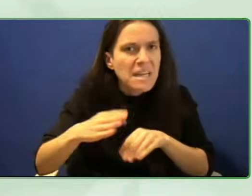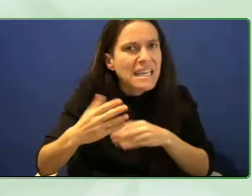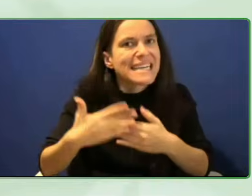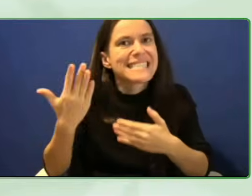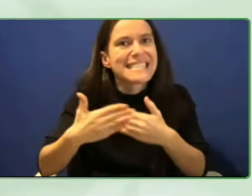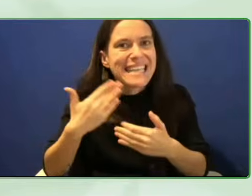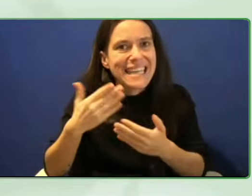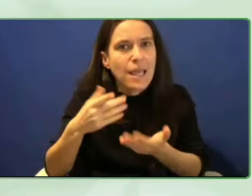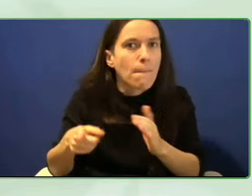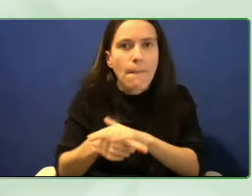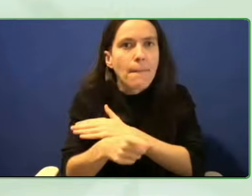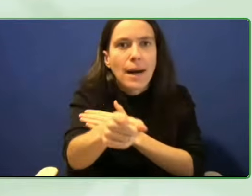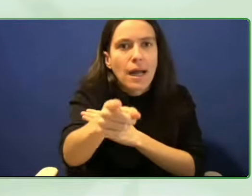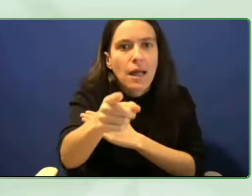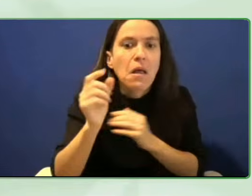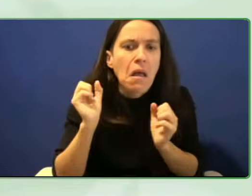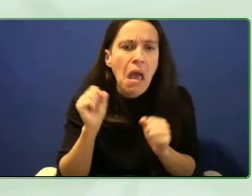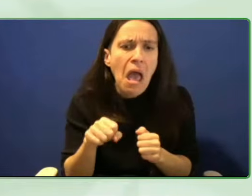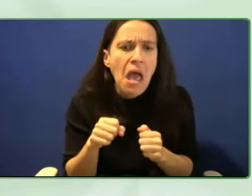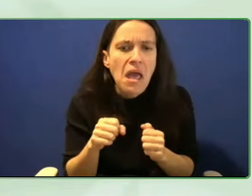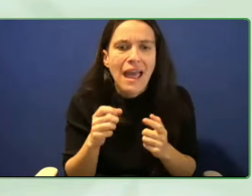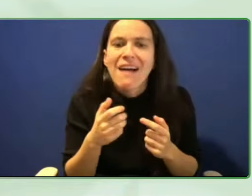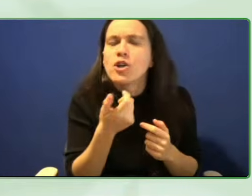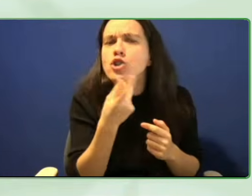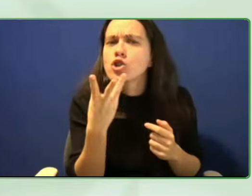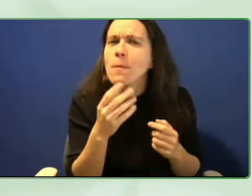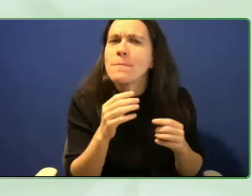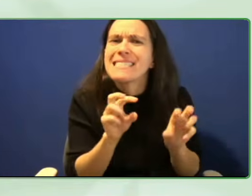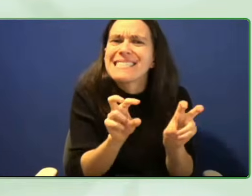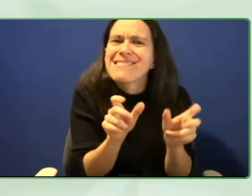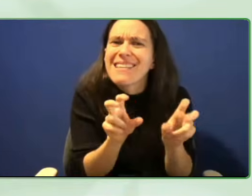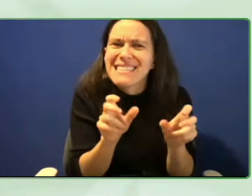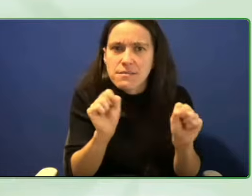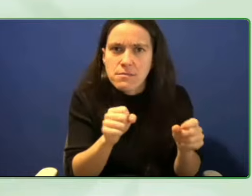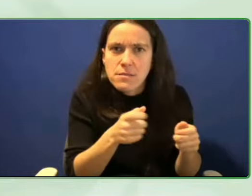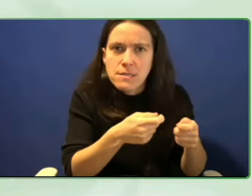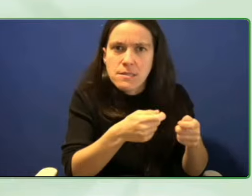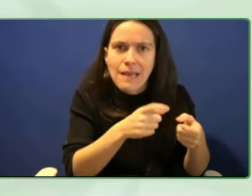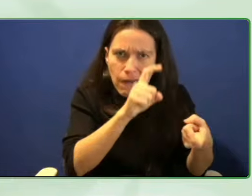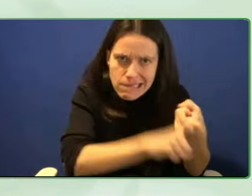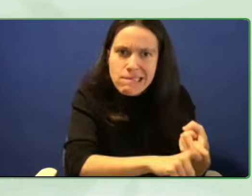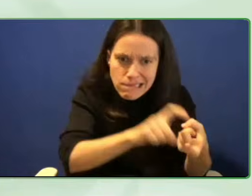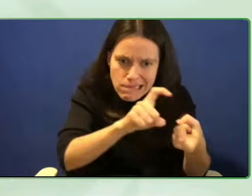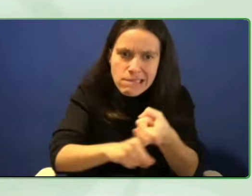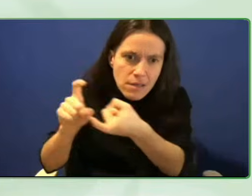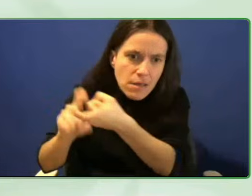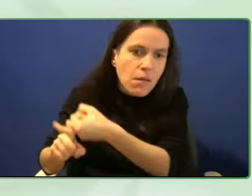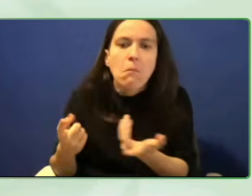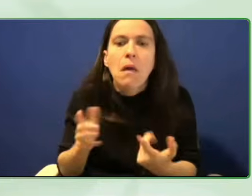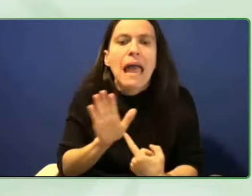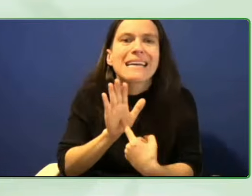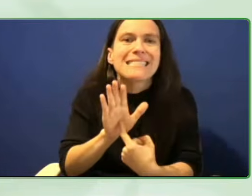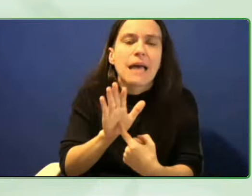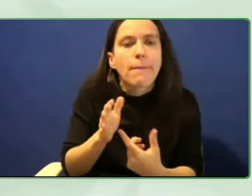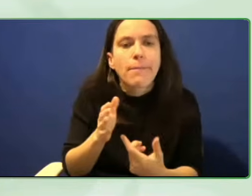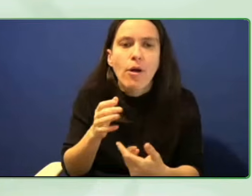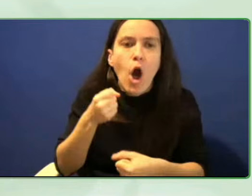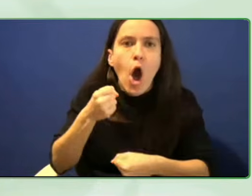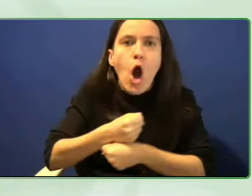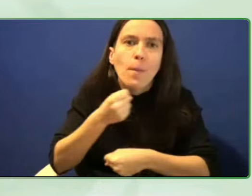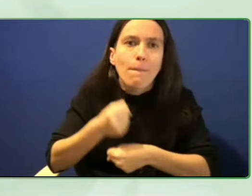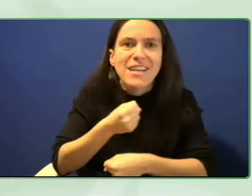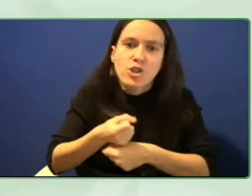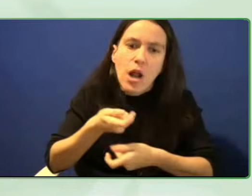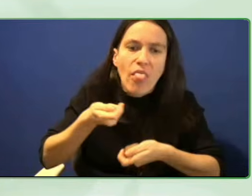do have options to like lock out settings as well. So if, an occupational therapist has done an assessment, they typically don't want someone going back in